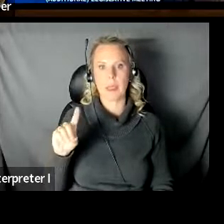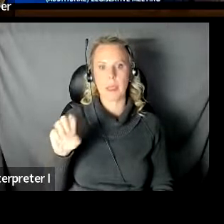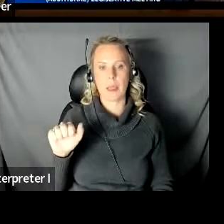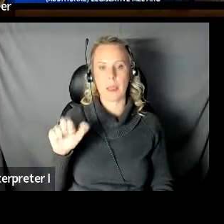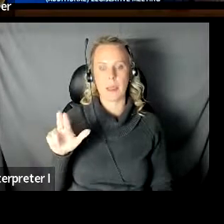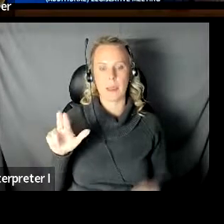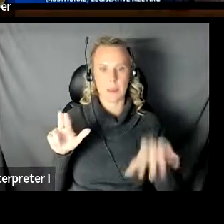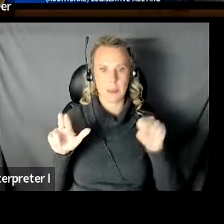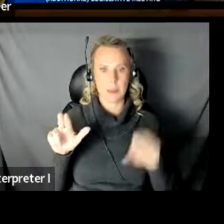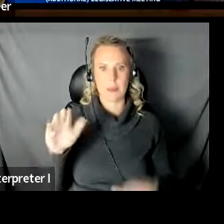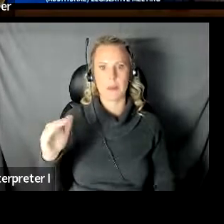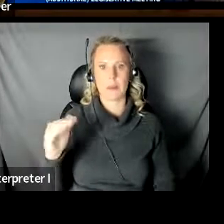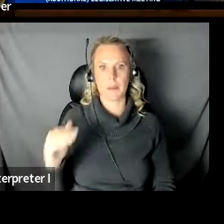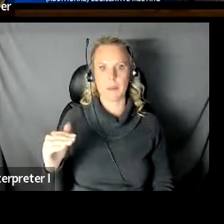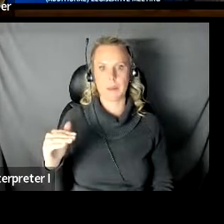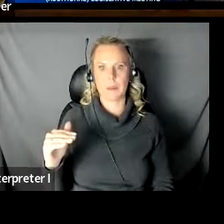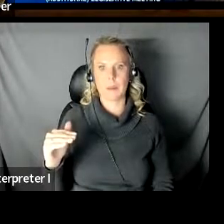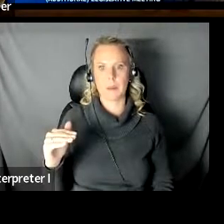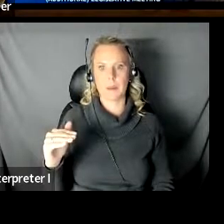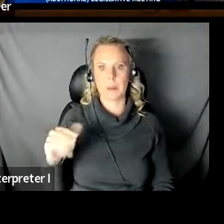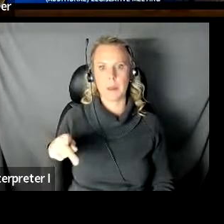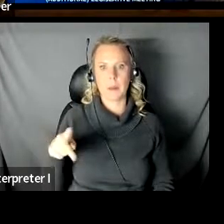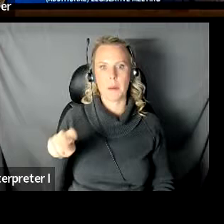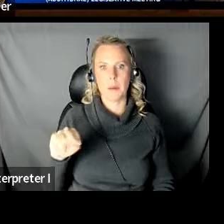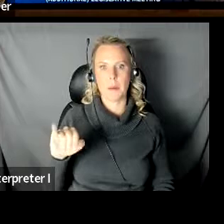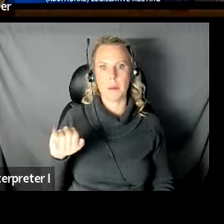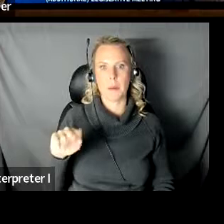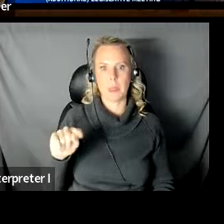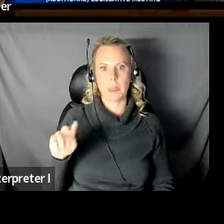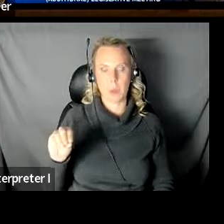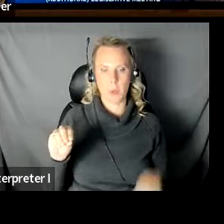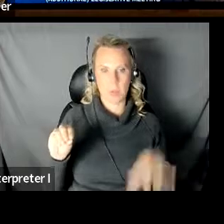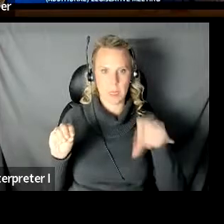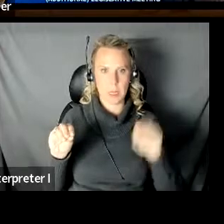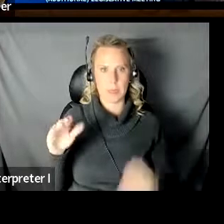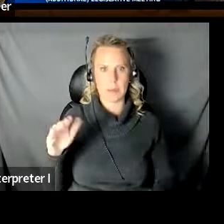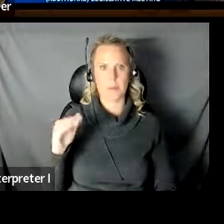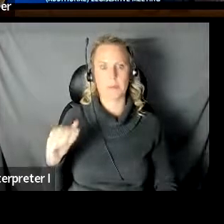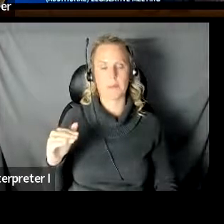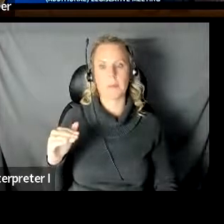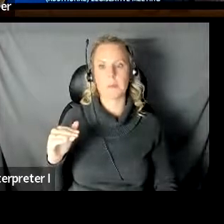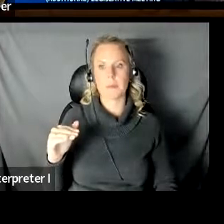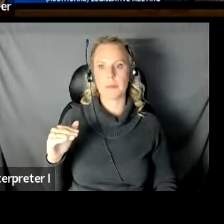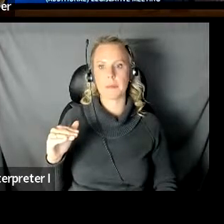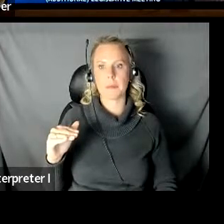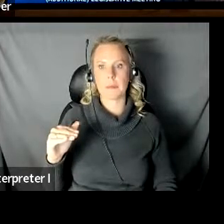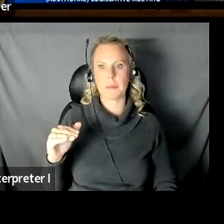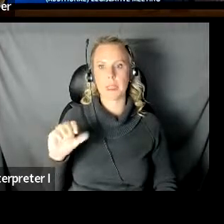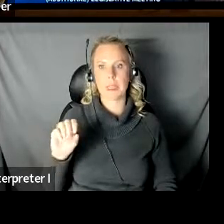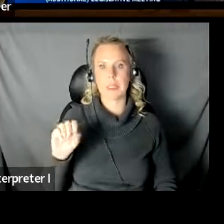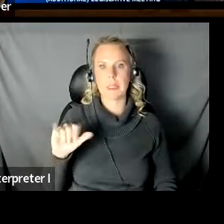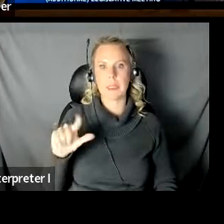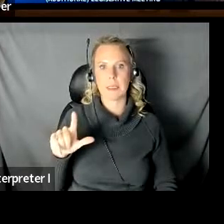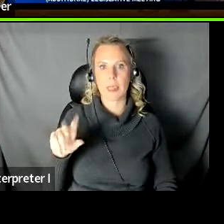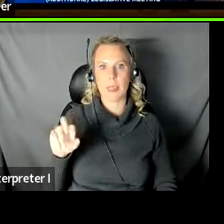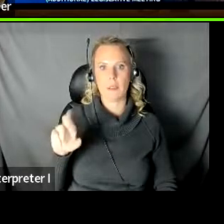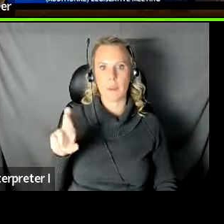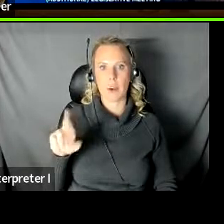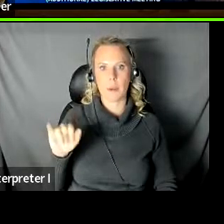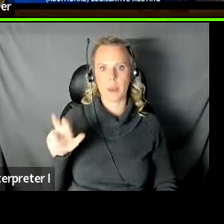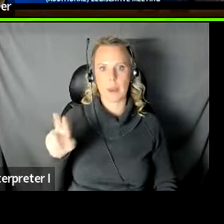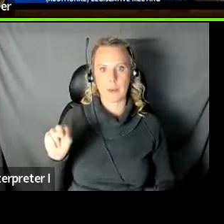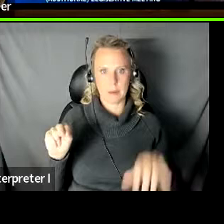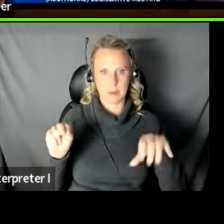Yes. Councilmember Nadeau votes yes. Councilmember Pinto. Yes. Councilmember Pinto votes yes. Councilmember Silverman.